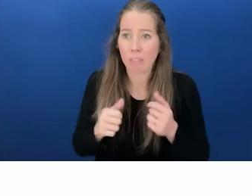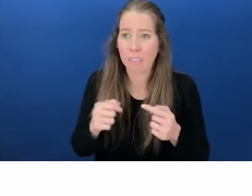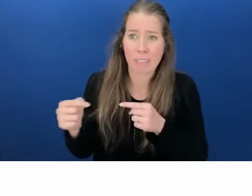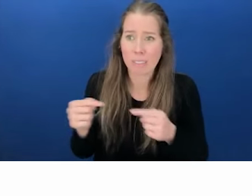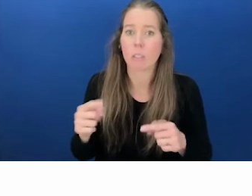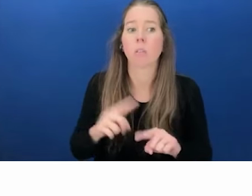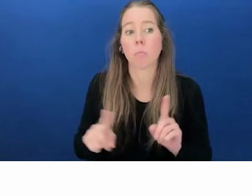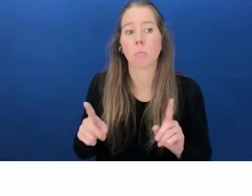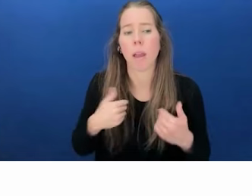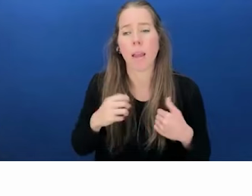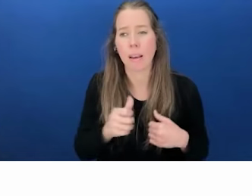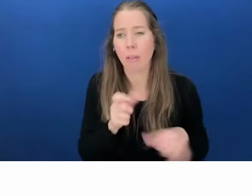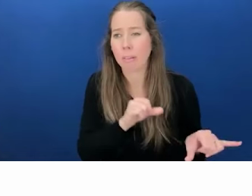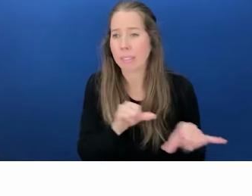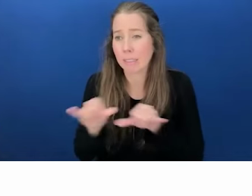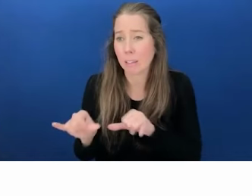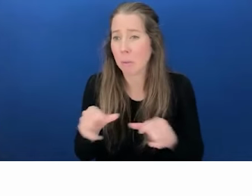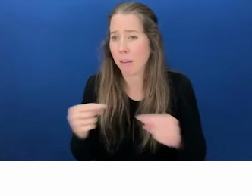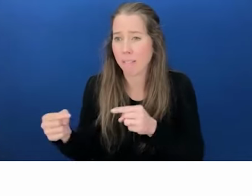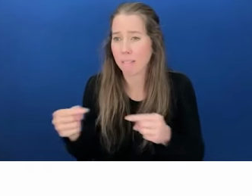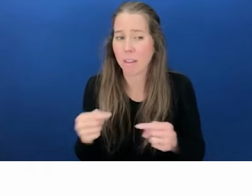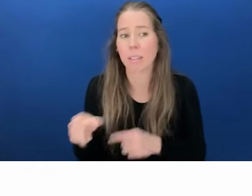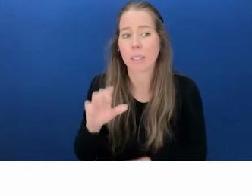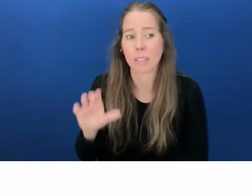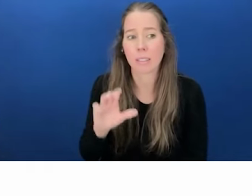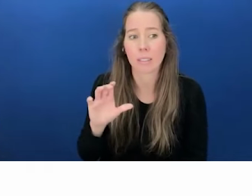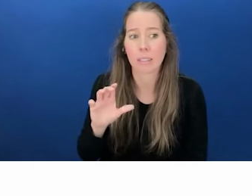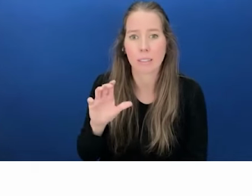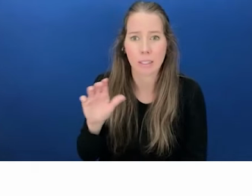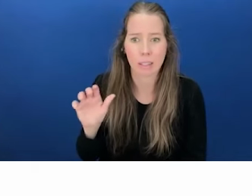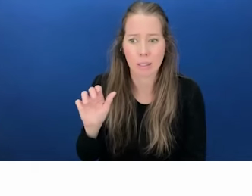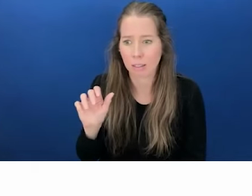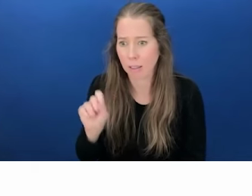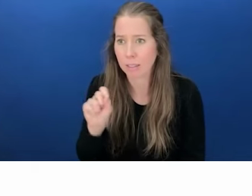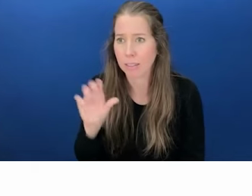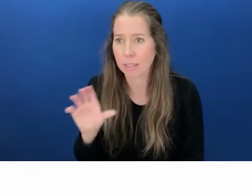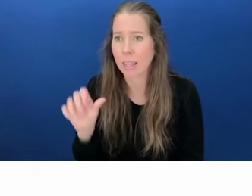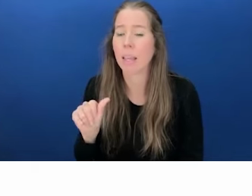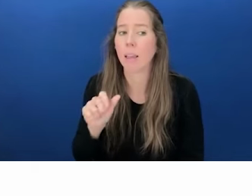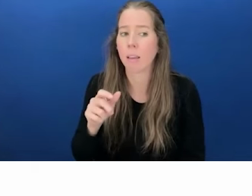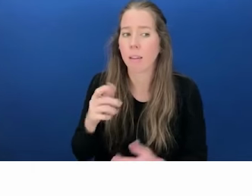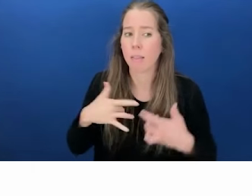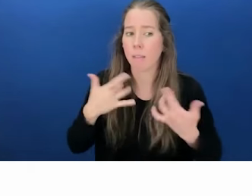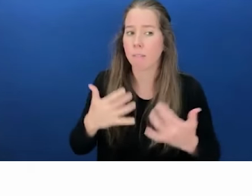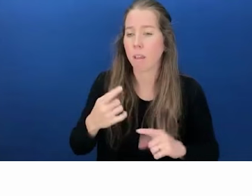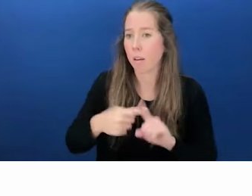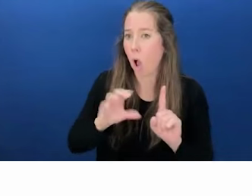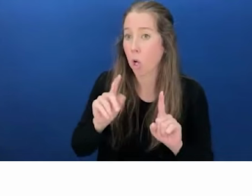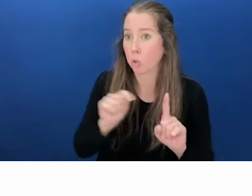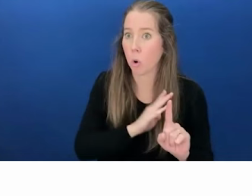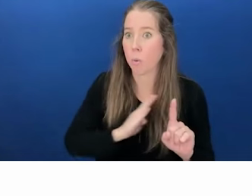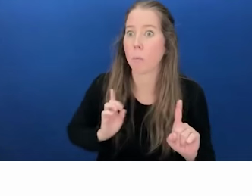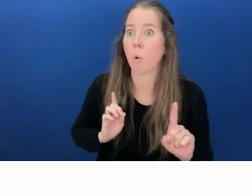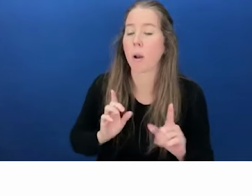was a similar fight. So at CSEA's peak power event at the October board meeting, I mean, that